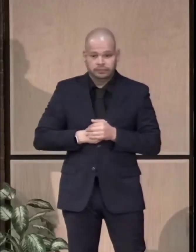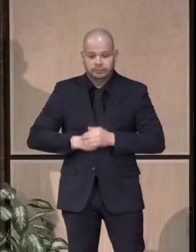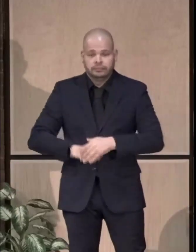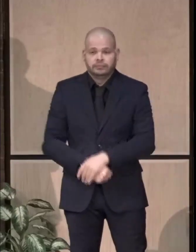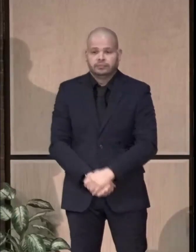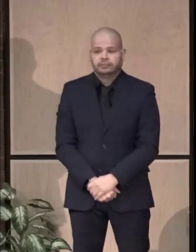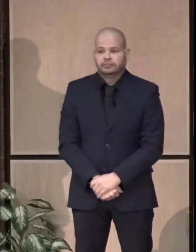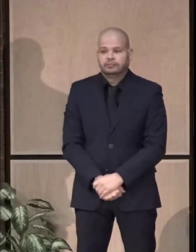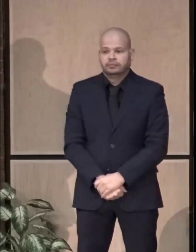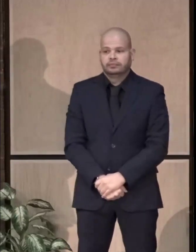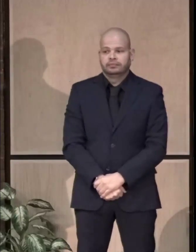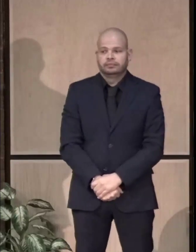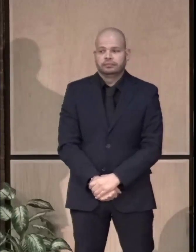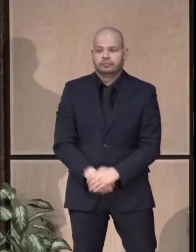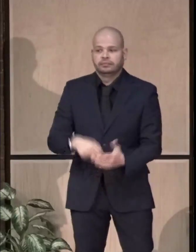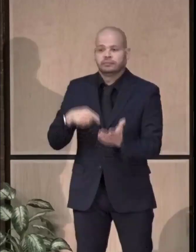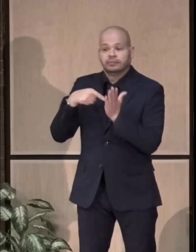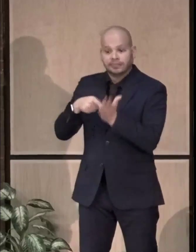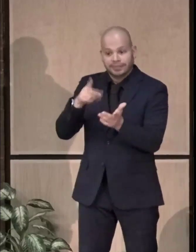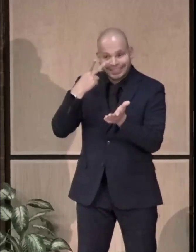Referring to the third page.